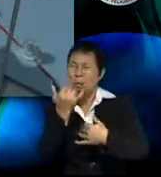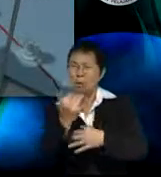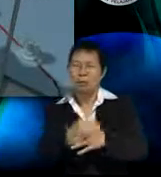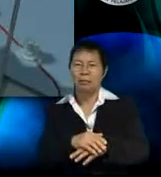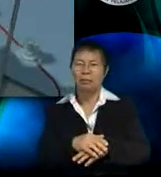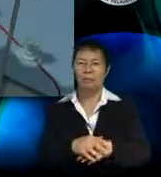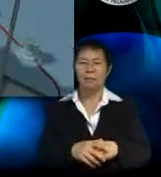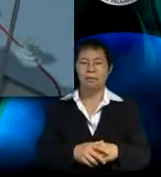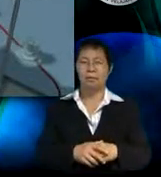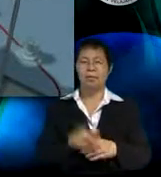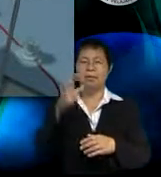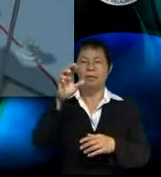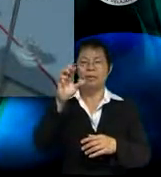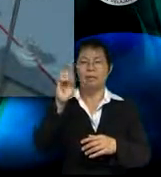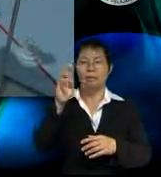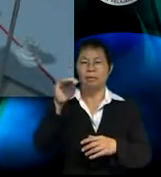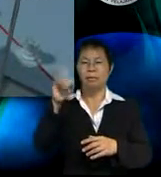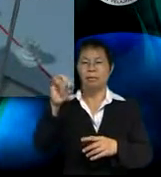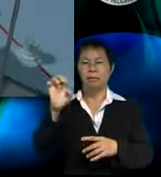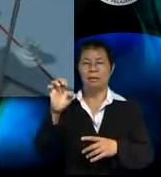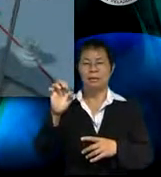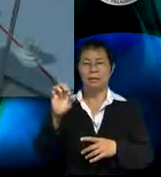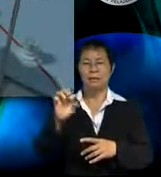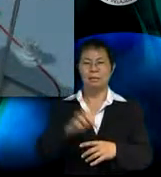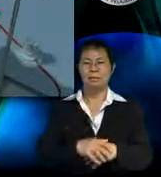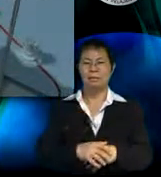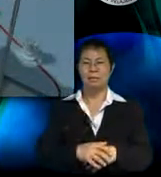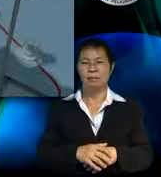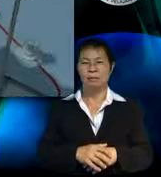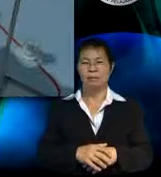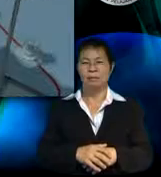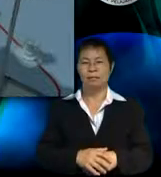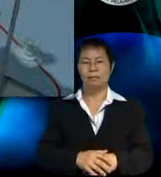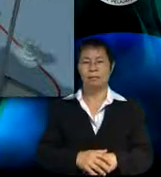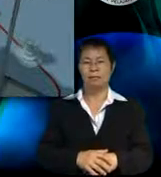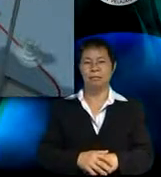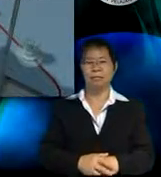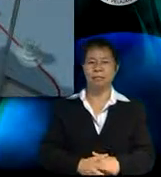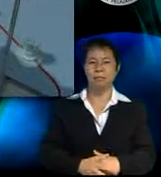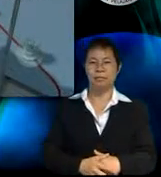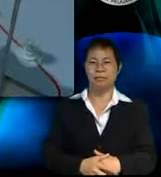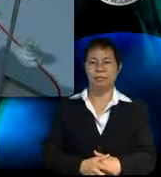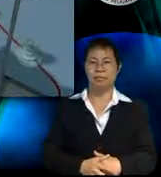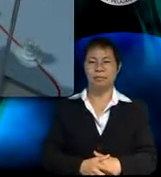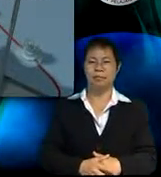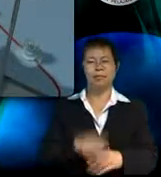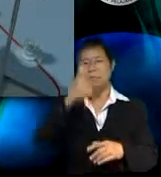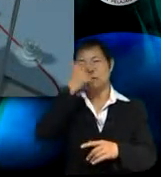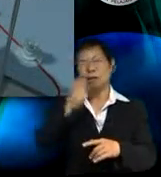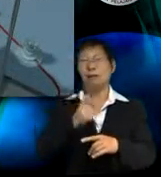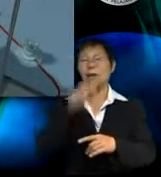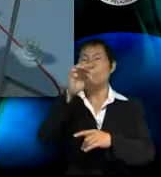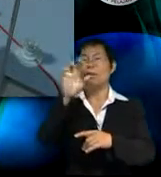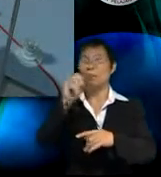Because the lead bromide is in a solid state. Lead bromide is an electrolyte, but it does not conduct